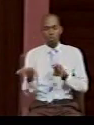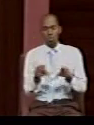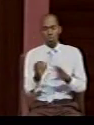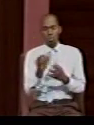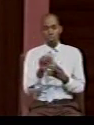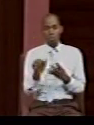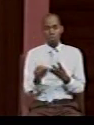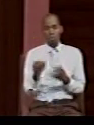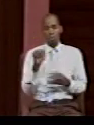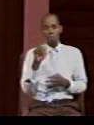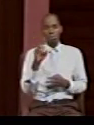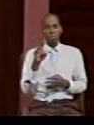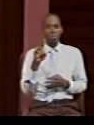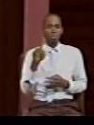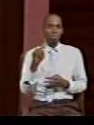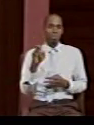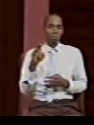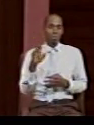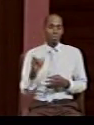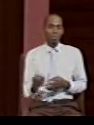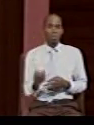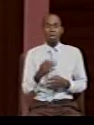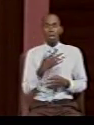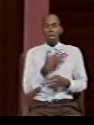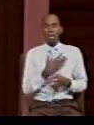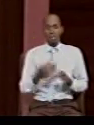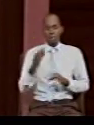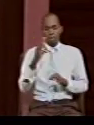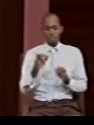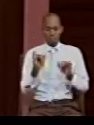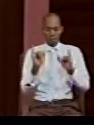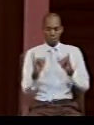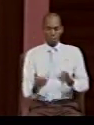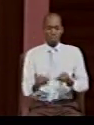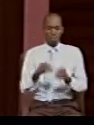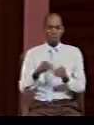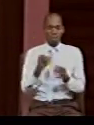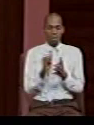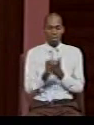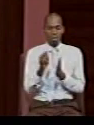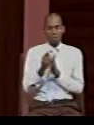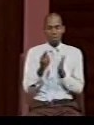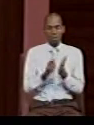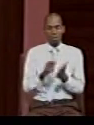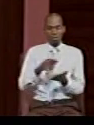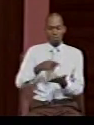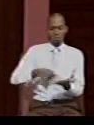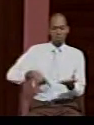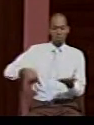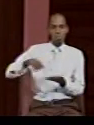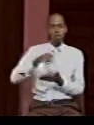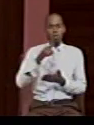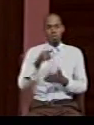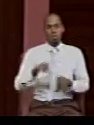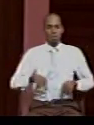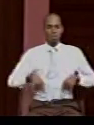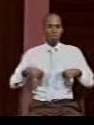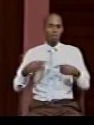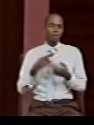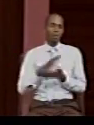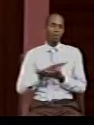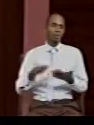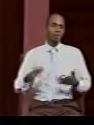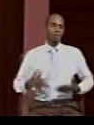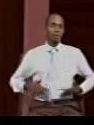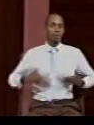circle. And as long as you stay inside that circle, you live a righteous life. But